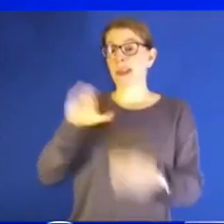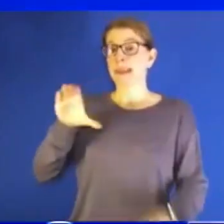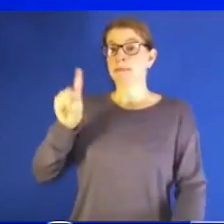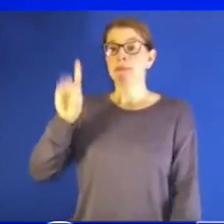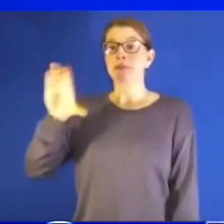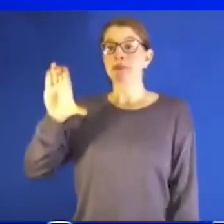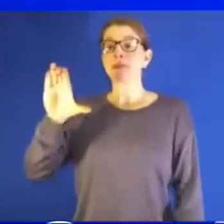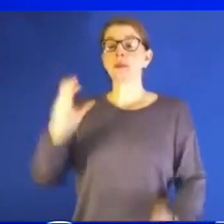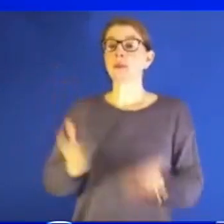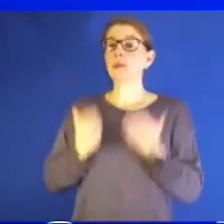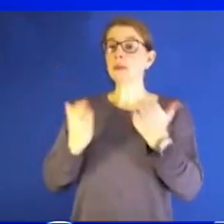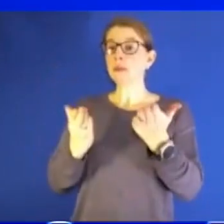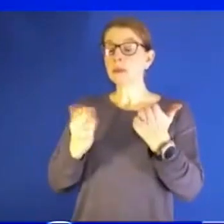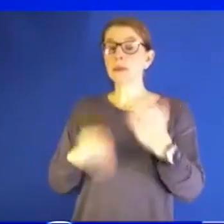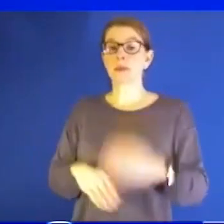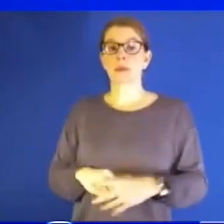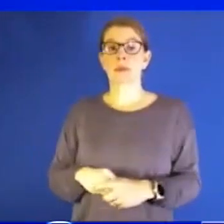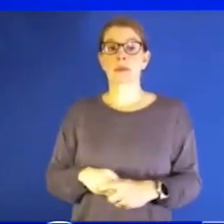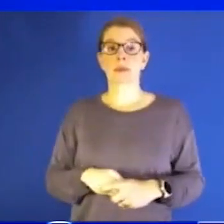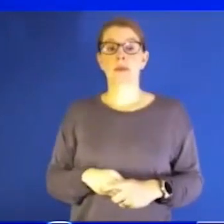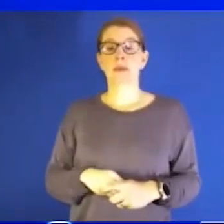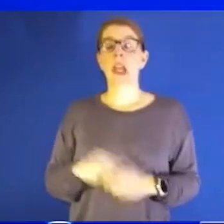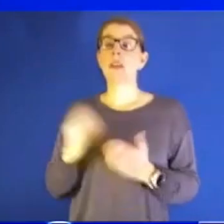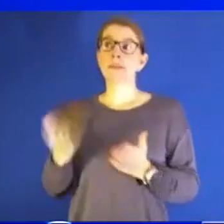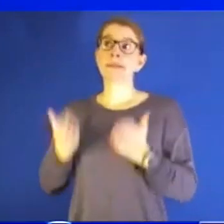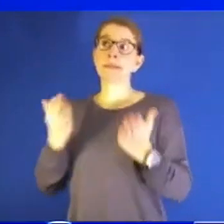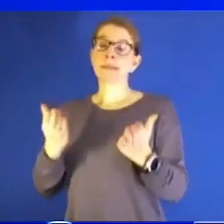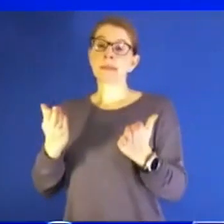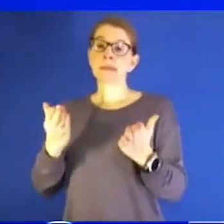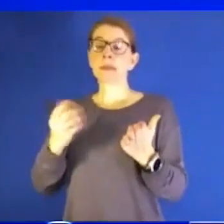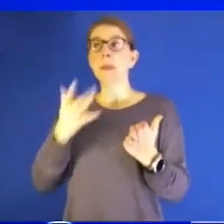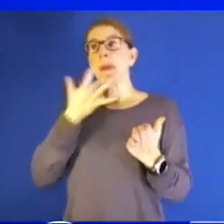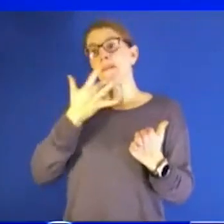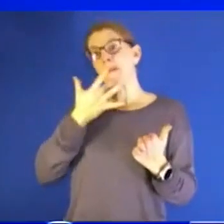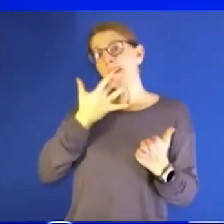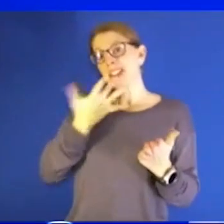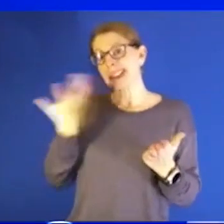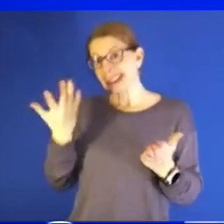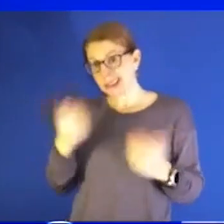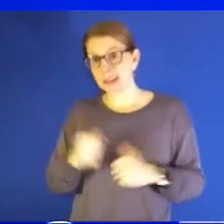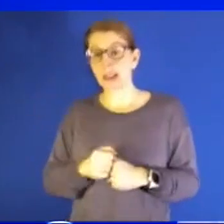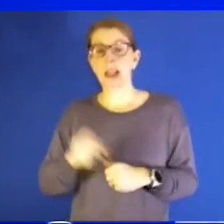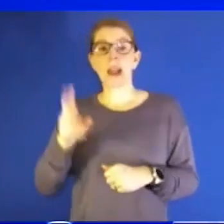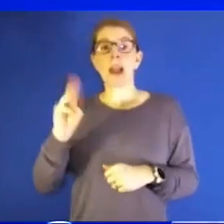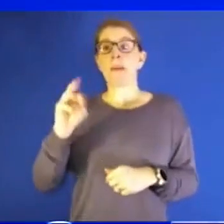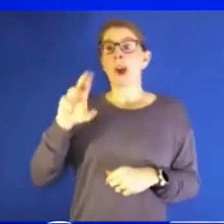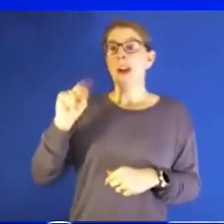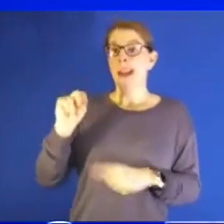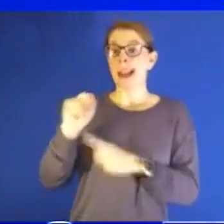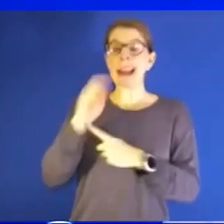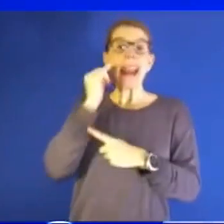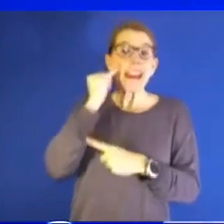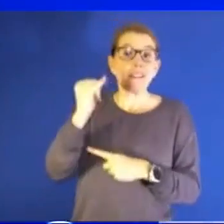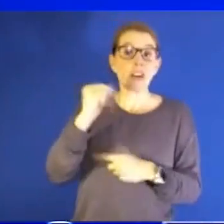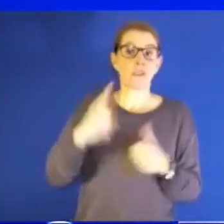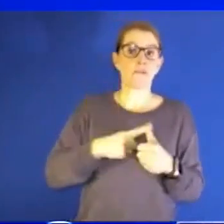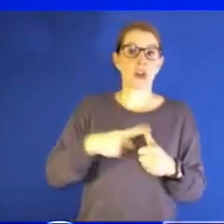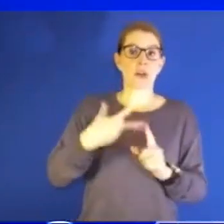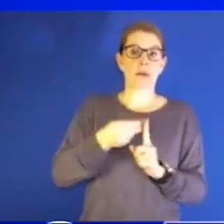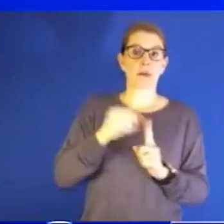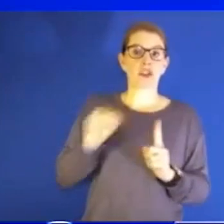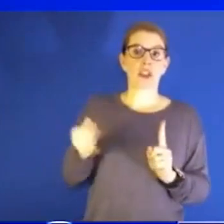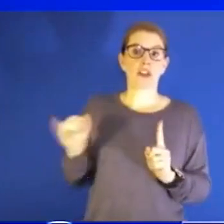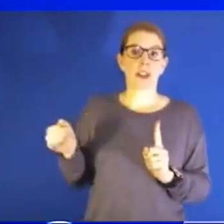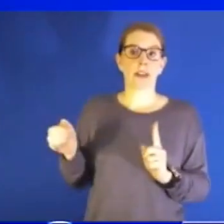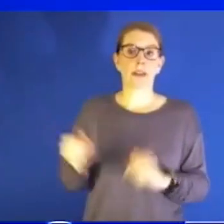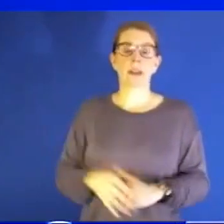more that as not a recommendation, but a preference, so a preferred mRNA after the J&J vaccine. This data would